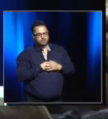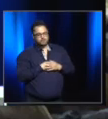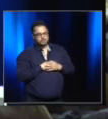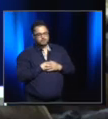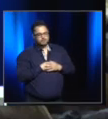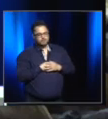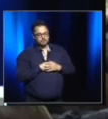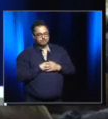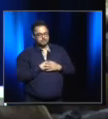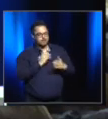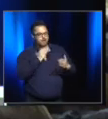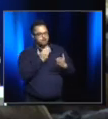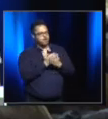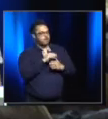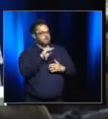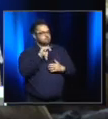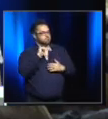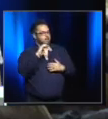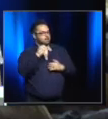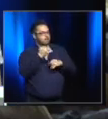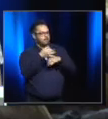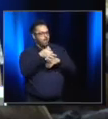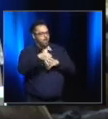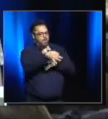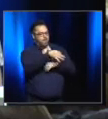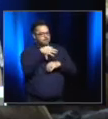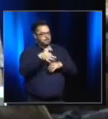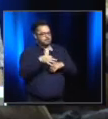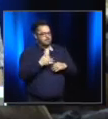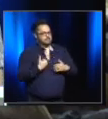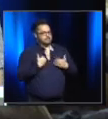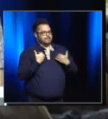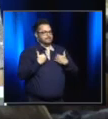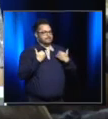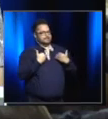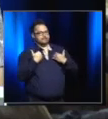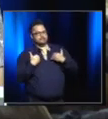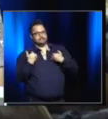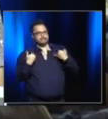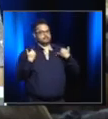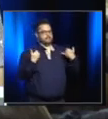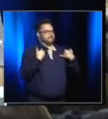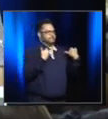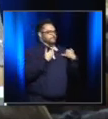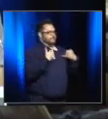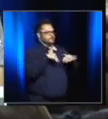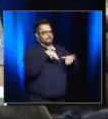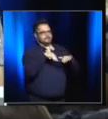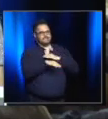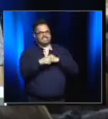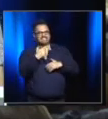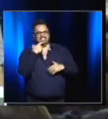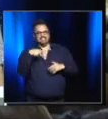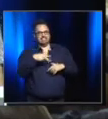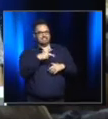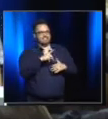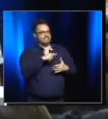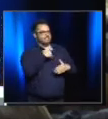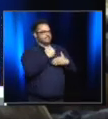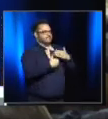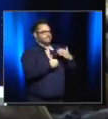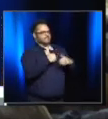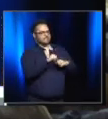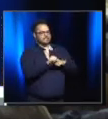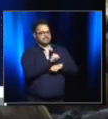when I arrived at Macquarie Island as a fresh-faced, newly kitted out employee from the Australian